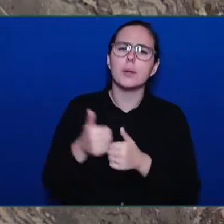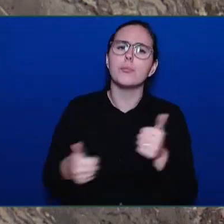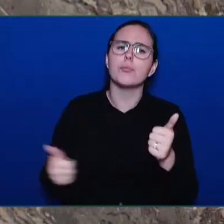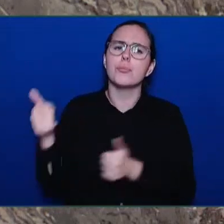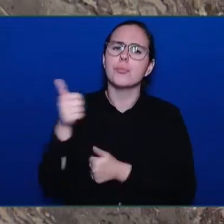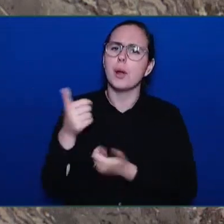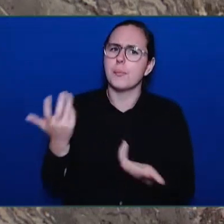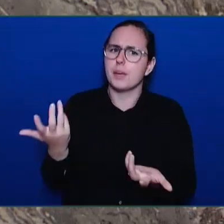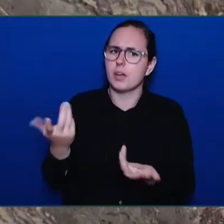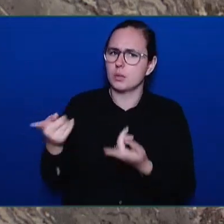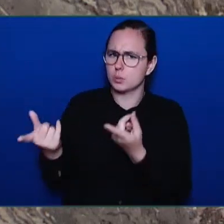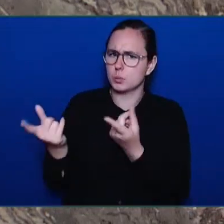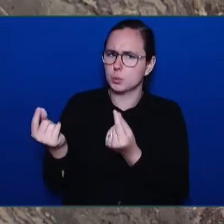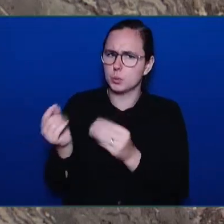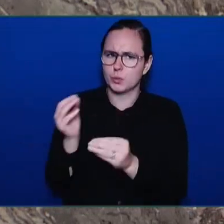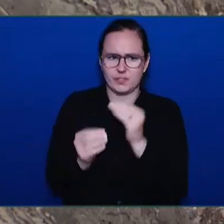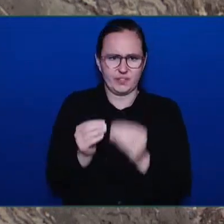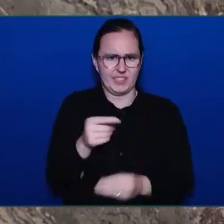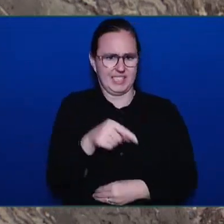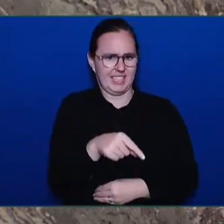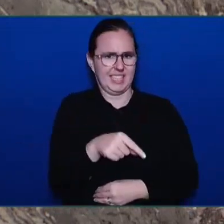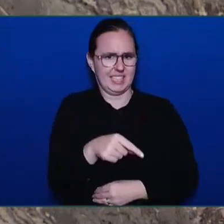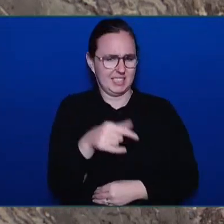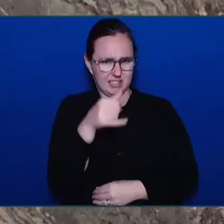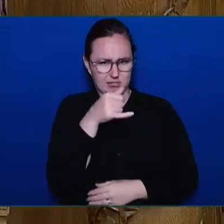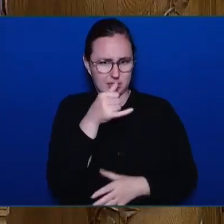of 110,000, the city of Kamloops?